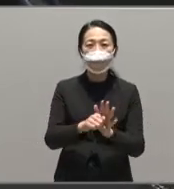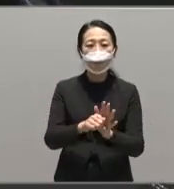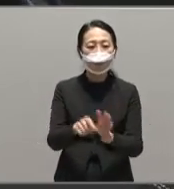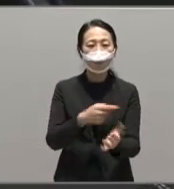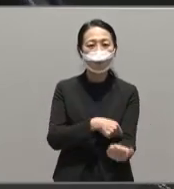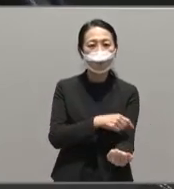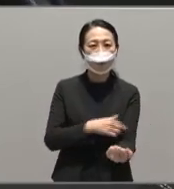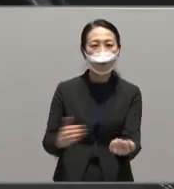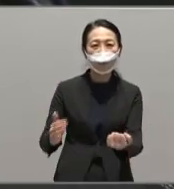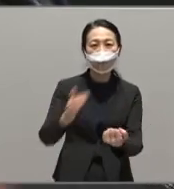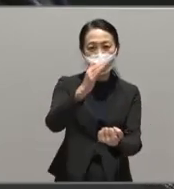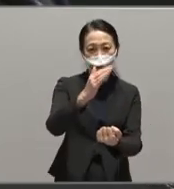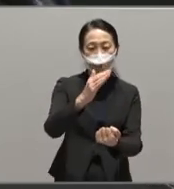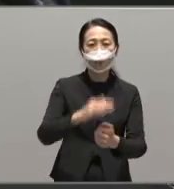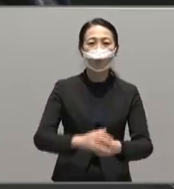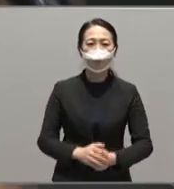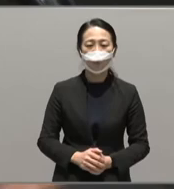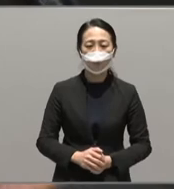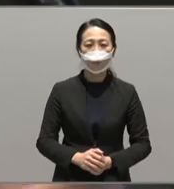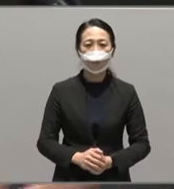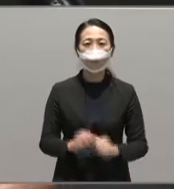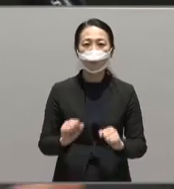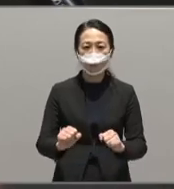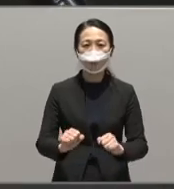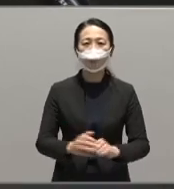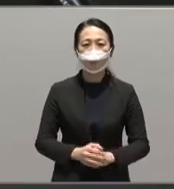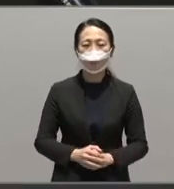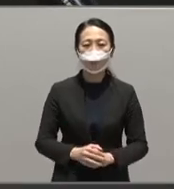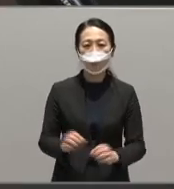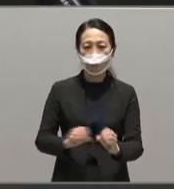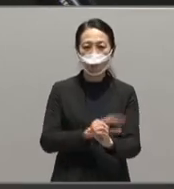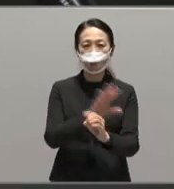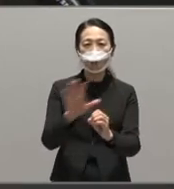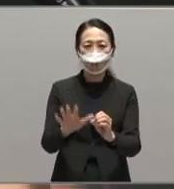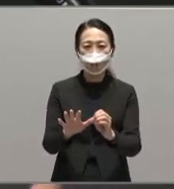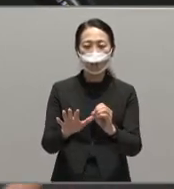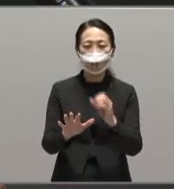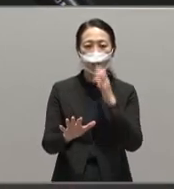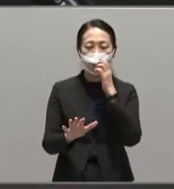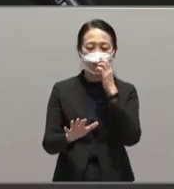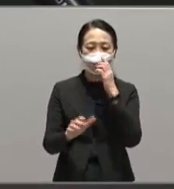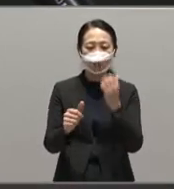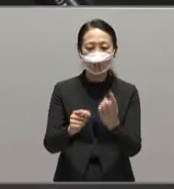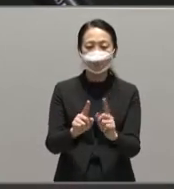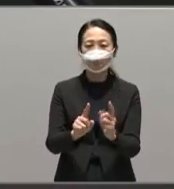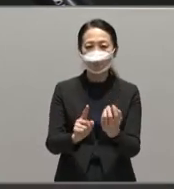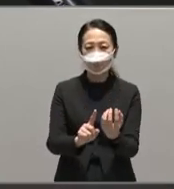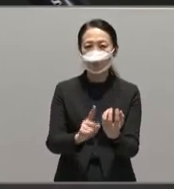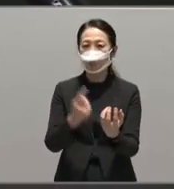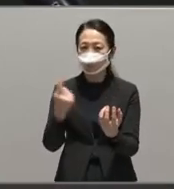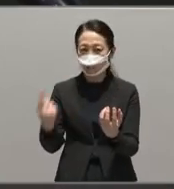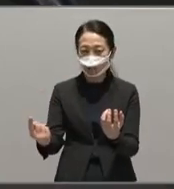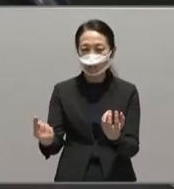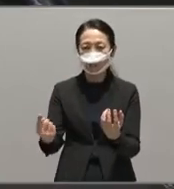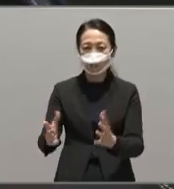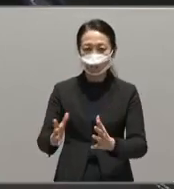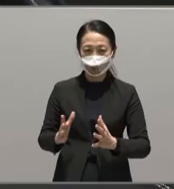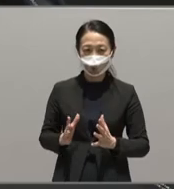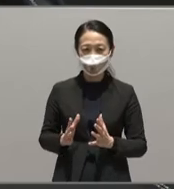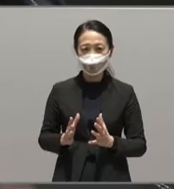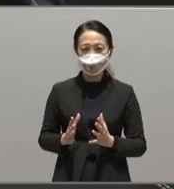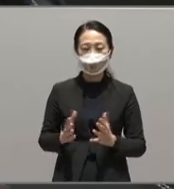first bathing can help improve immunity. That's one thing. The other thing I want to say is that we isolate